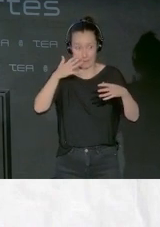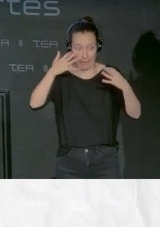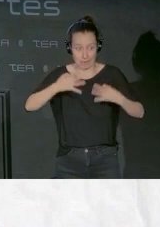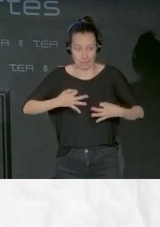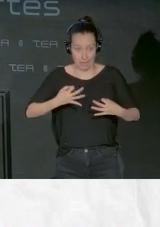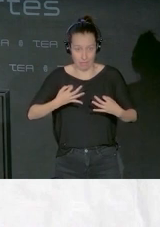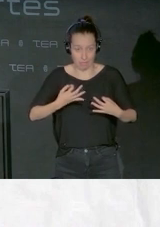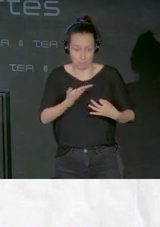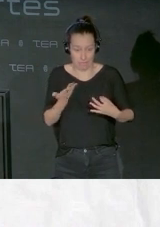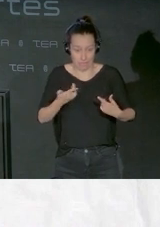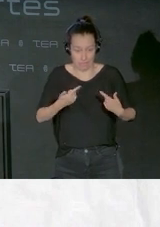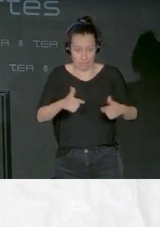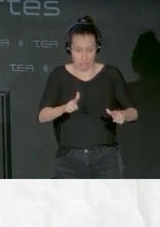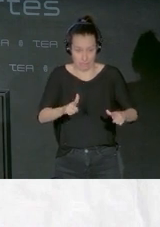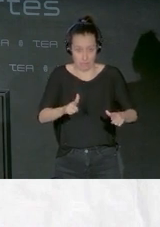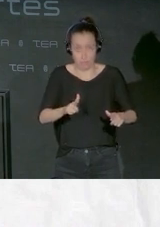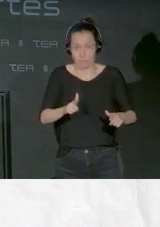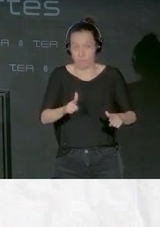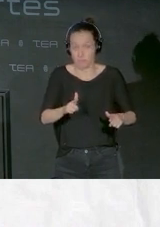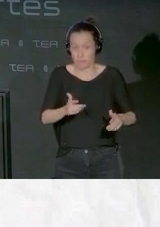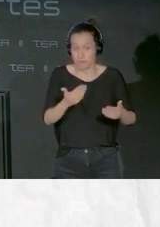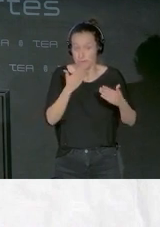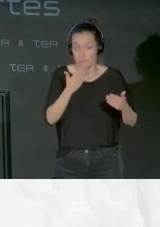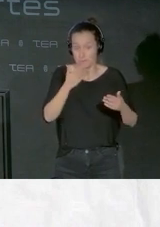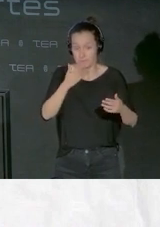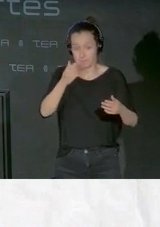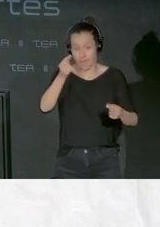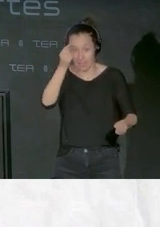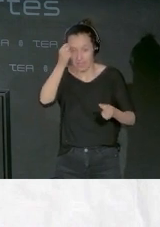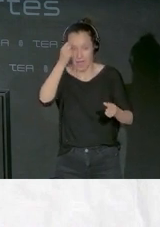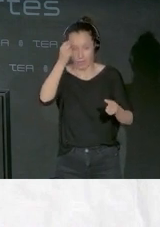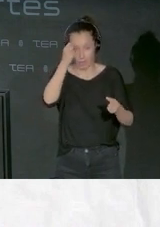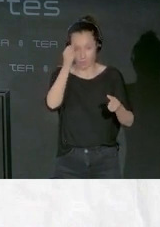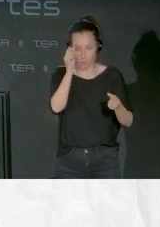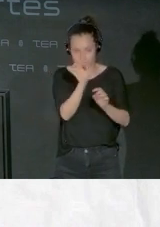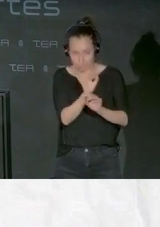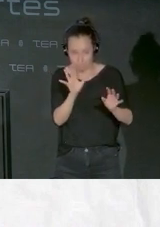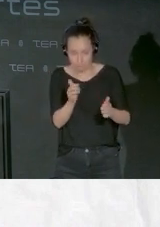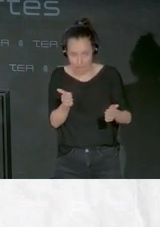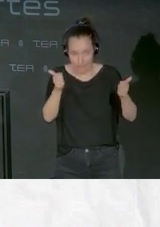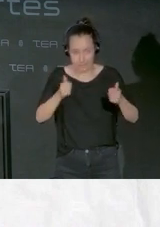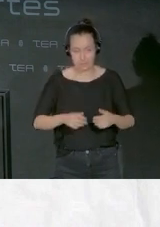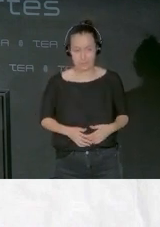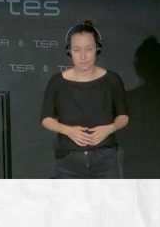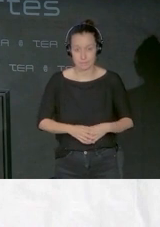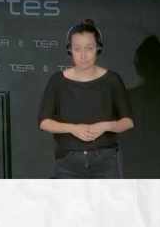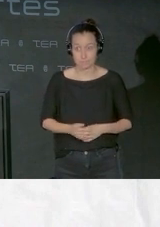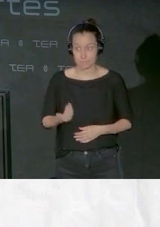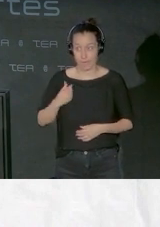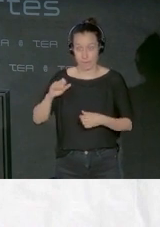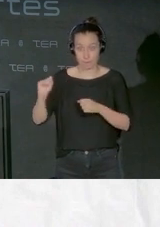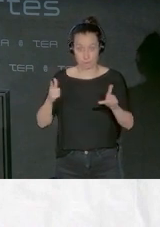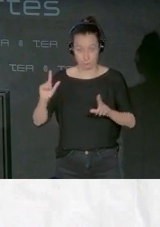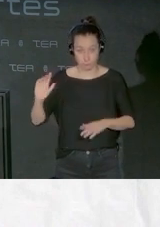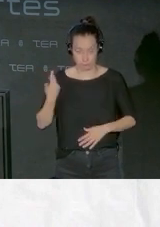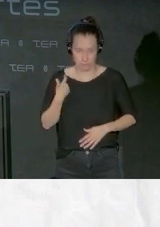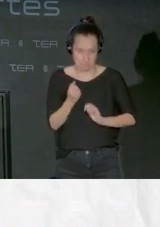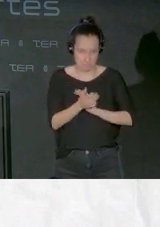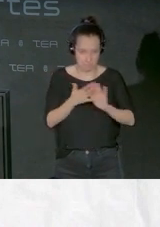That was the market overview. I'll go a bit quicker on that one, which is on the regulatory environment. It's not that